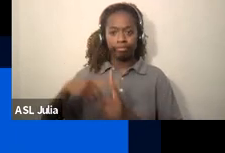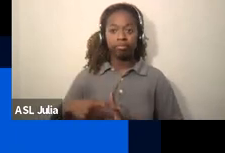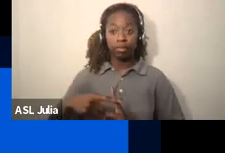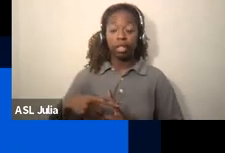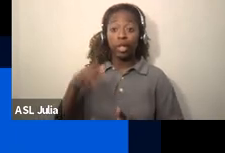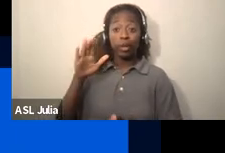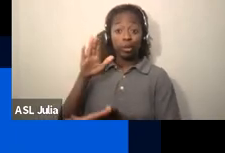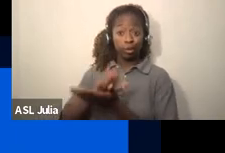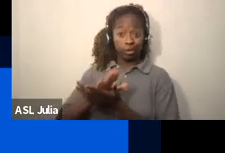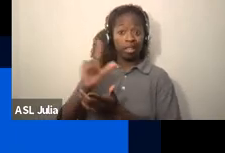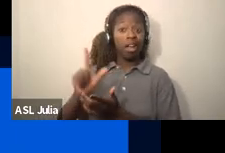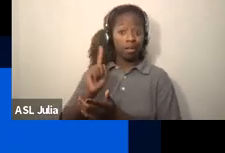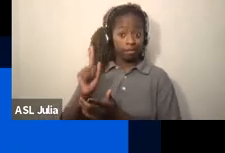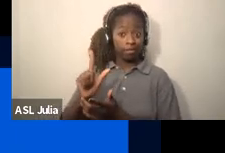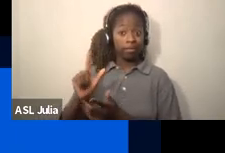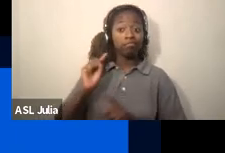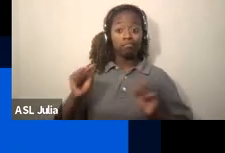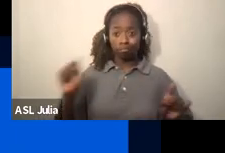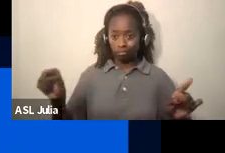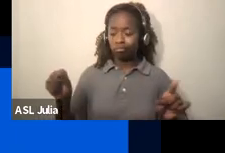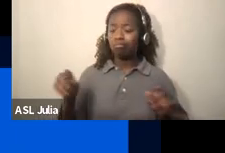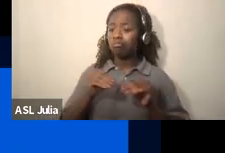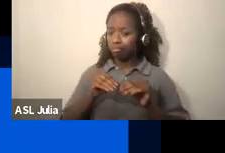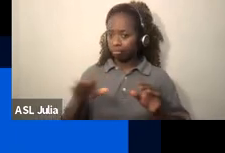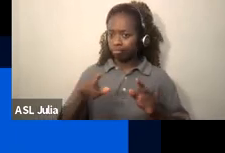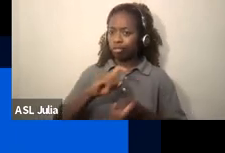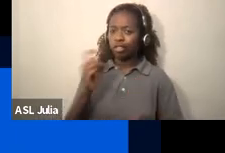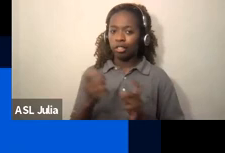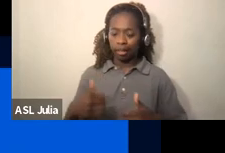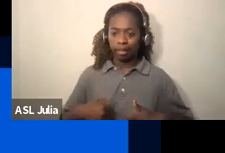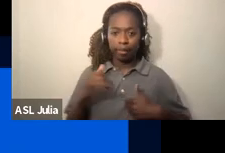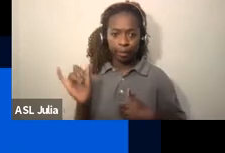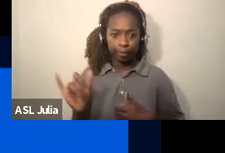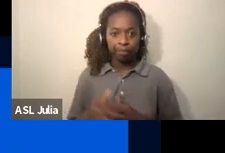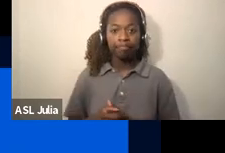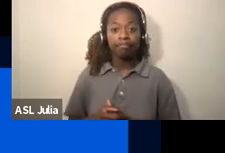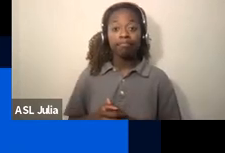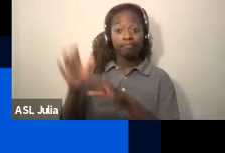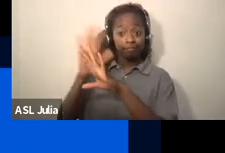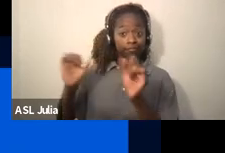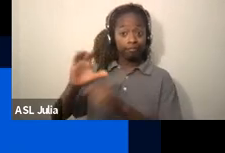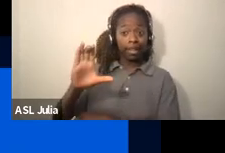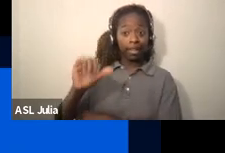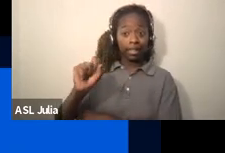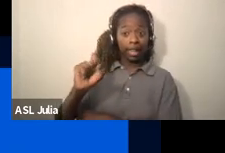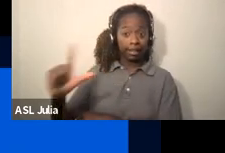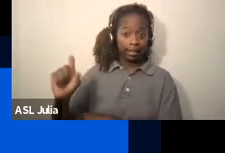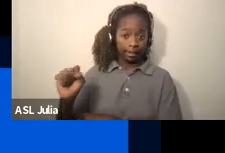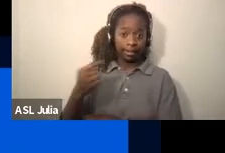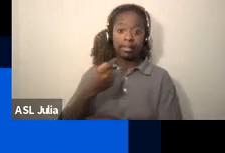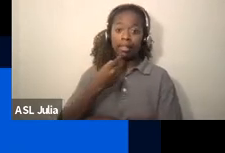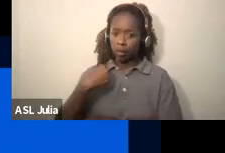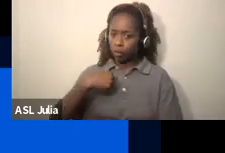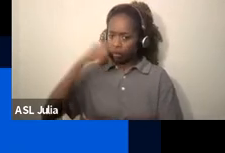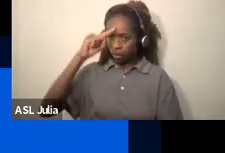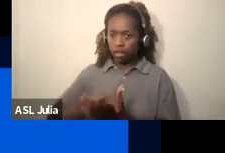transform lives like dr cassellius has said we believe that all students should have consistent access to a library and a certified